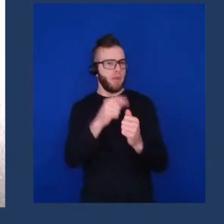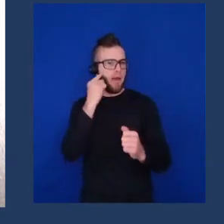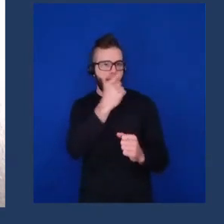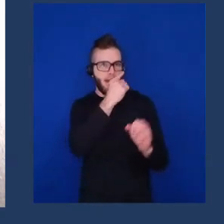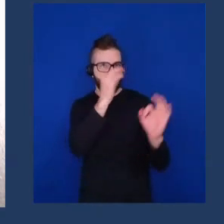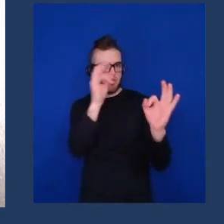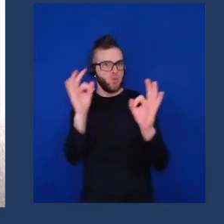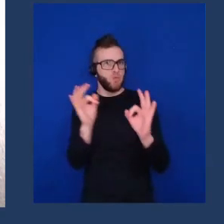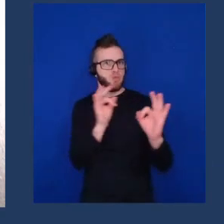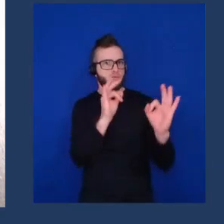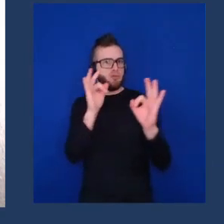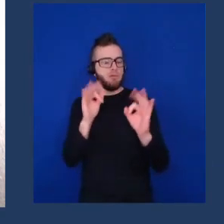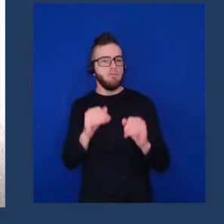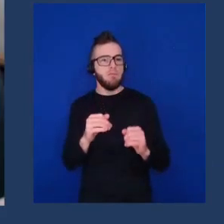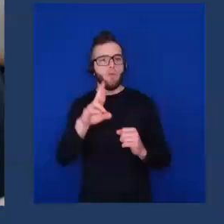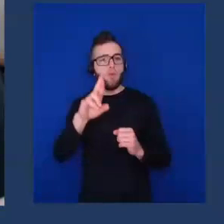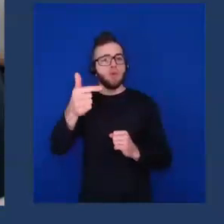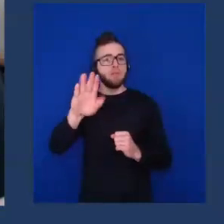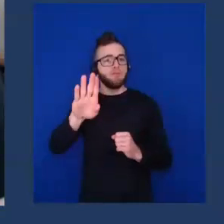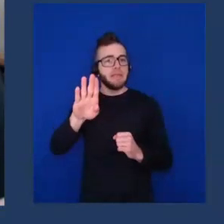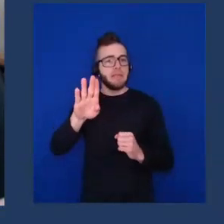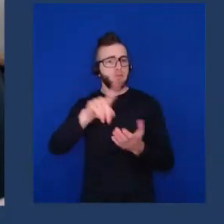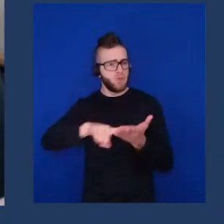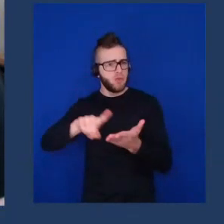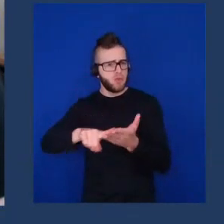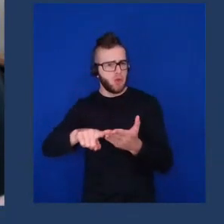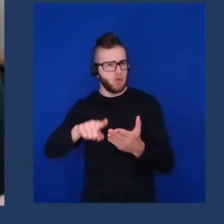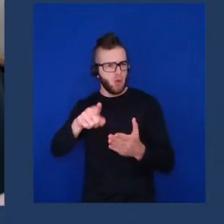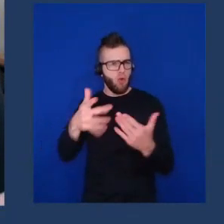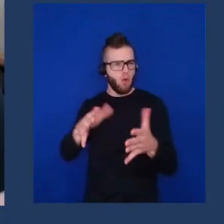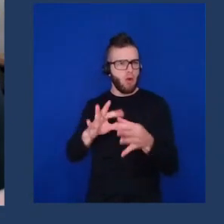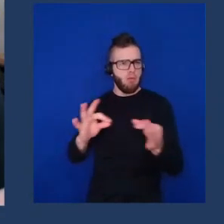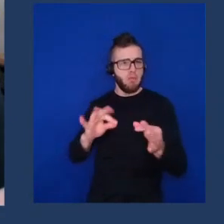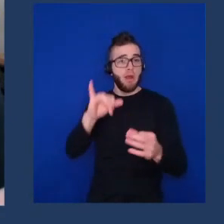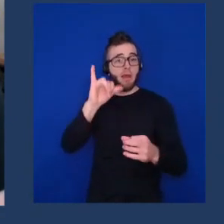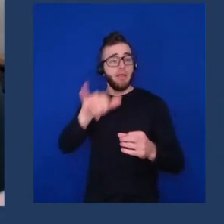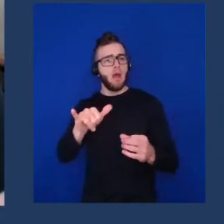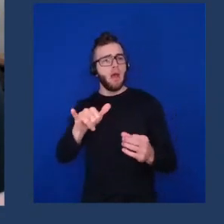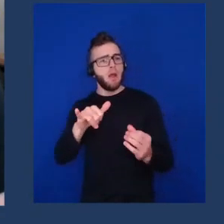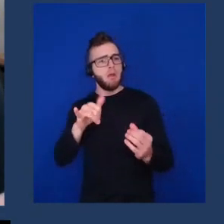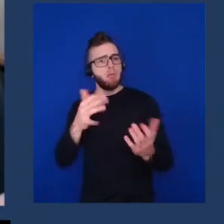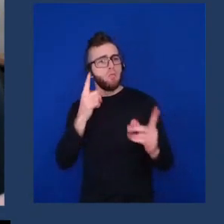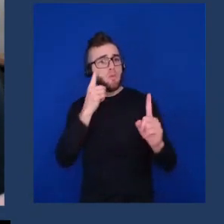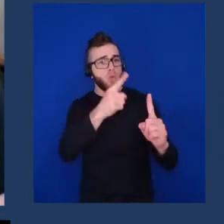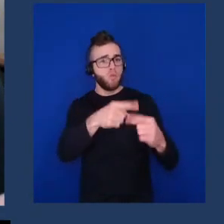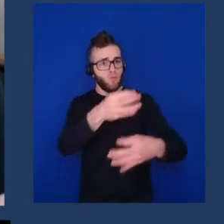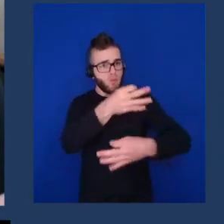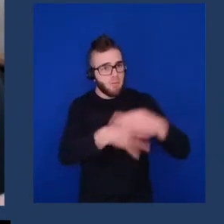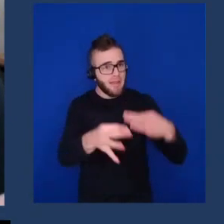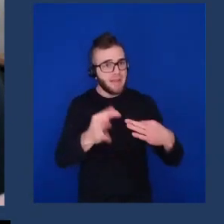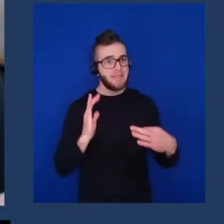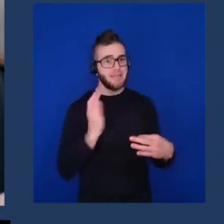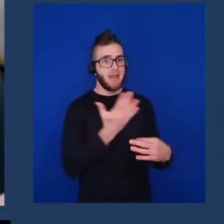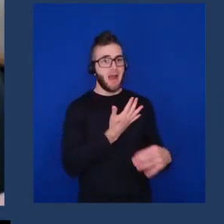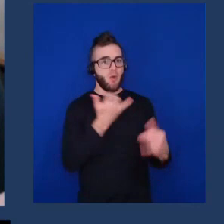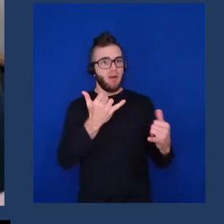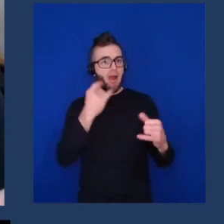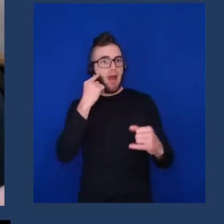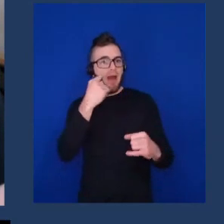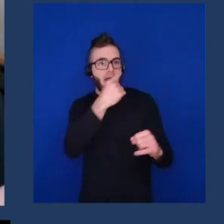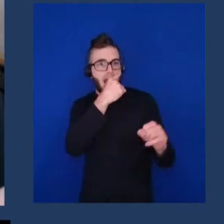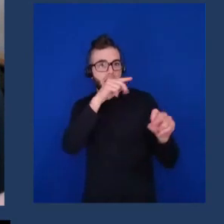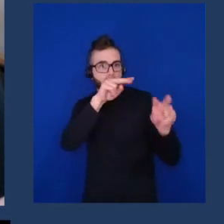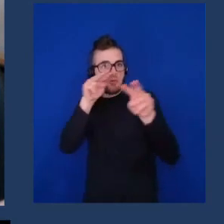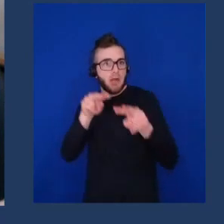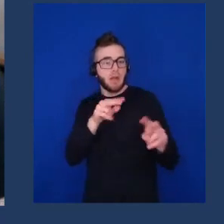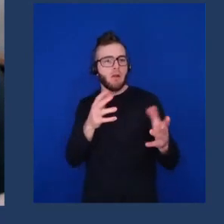that you mentioned, is that meant to replace how we understand eye tracking today or complement? Can you talk about that? Yes, that's